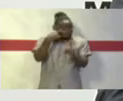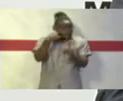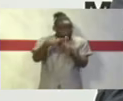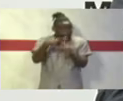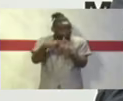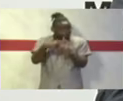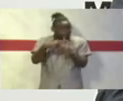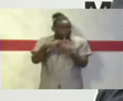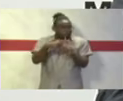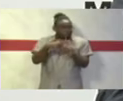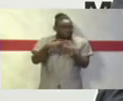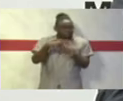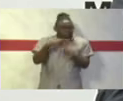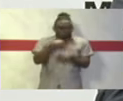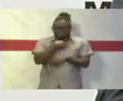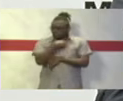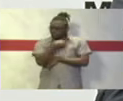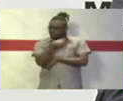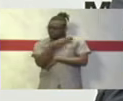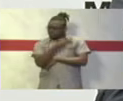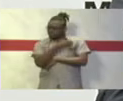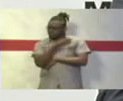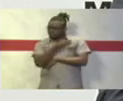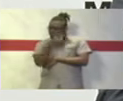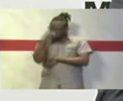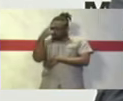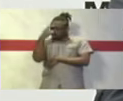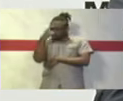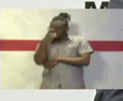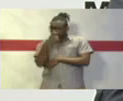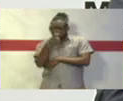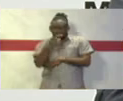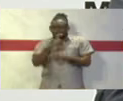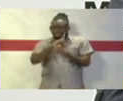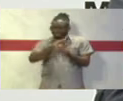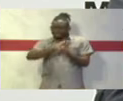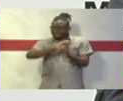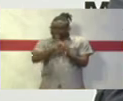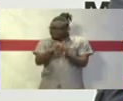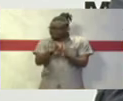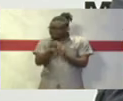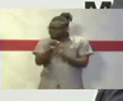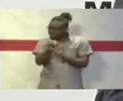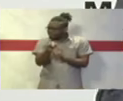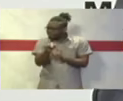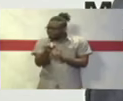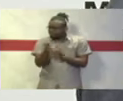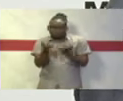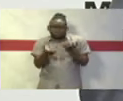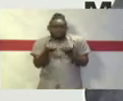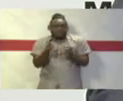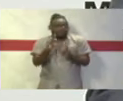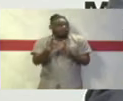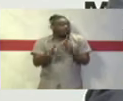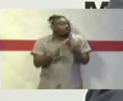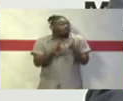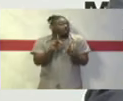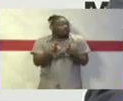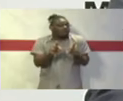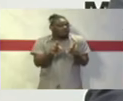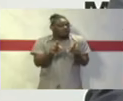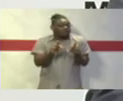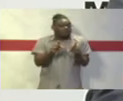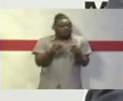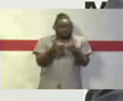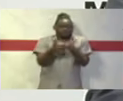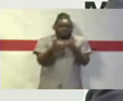for a variant of concern until we are able to confirm it. So those persons would be isolated. All